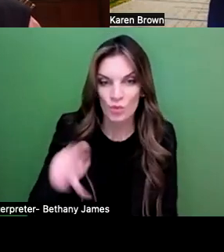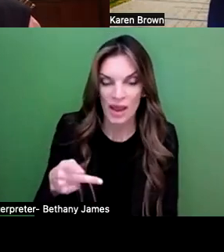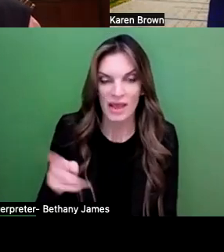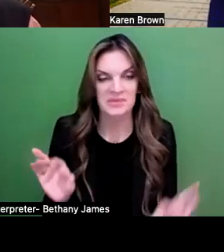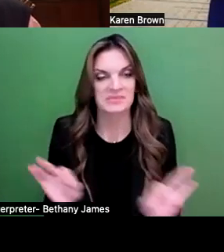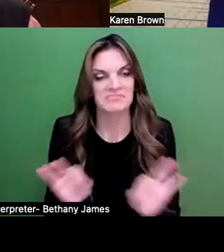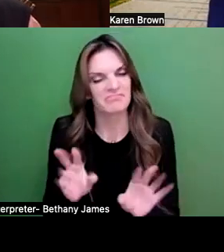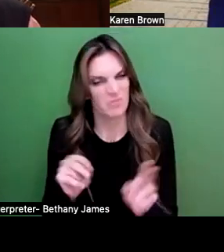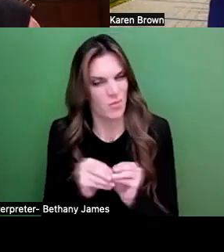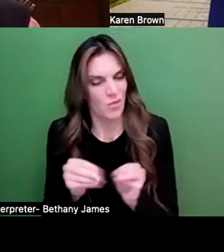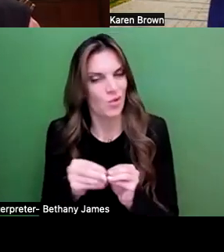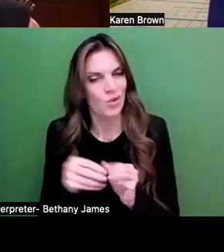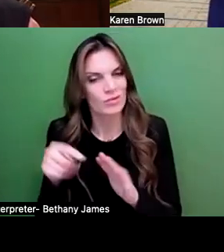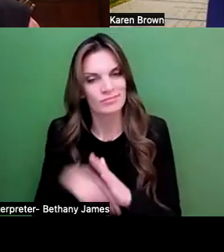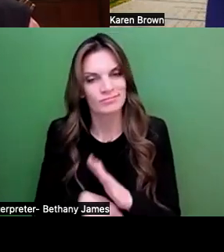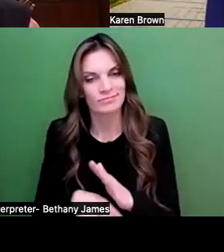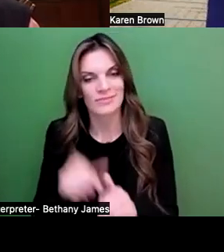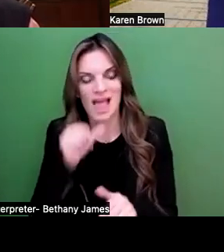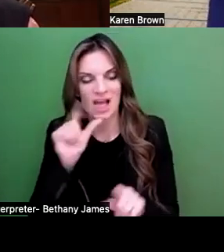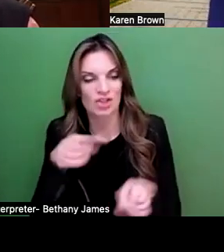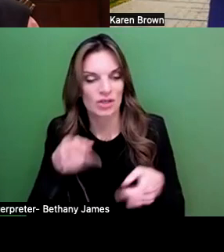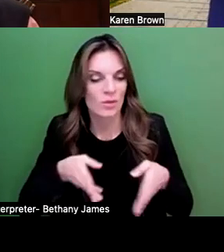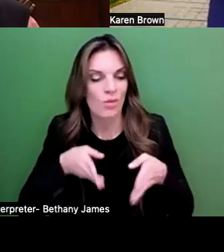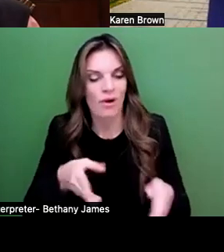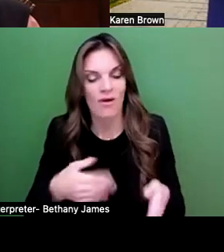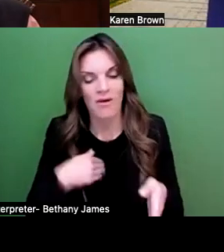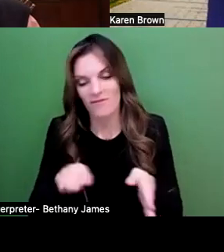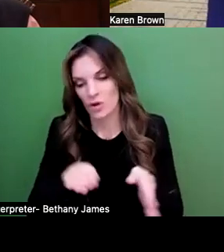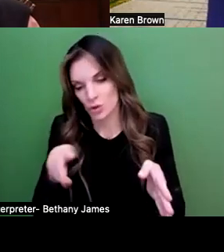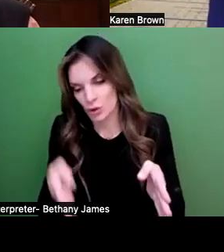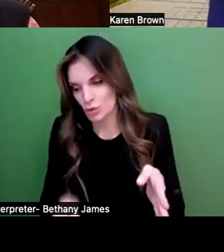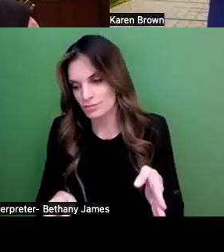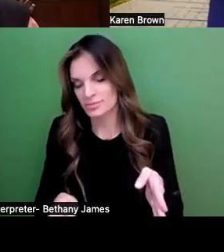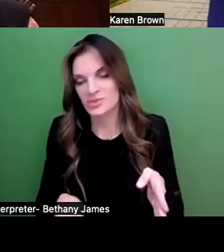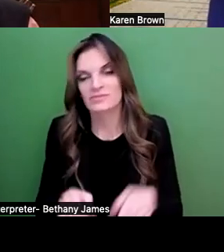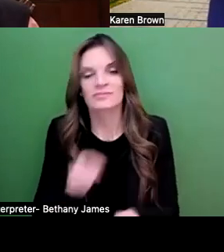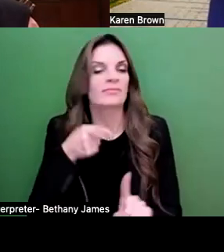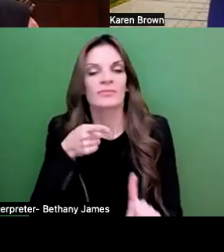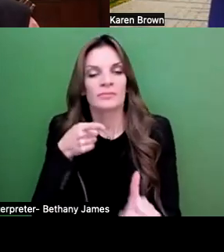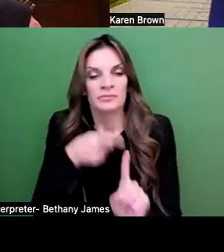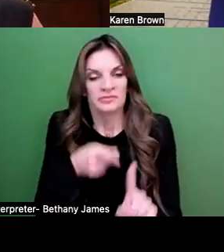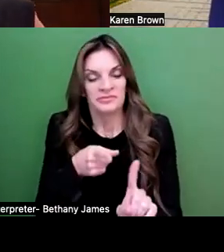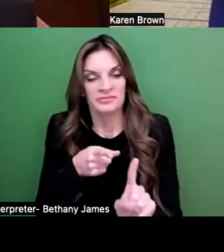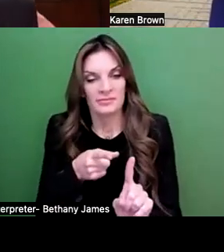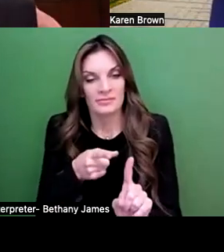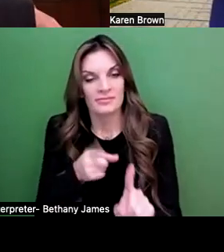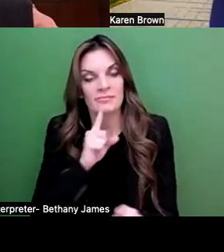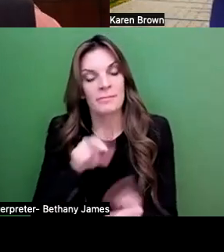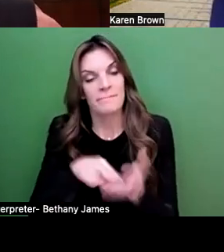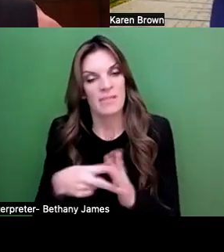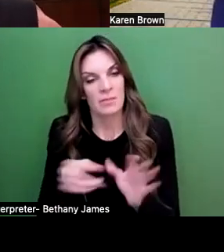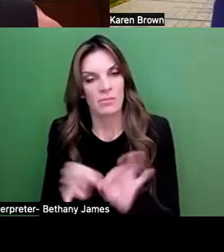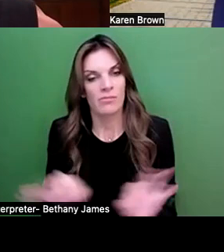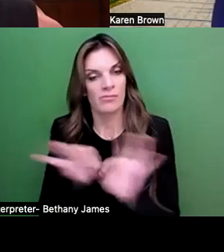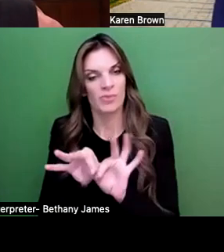you know, sidewalks with curbs. It is about being able to participate